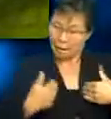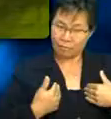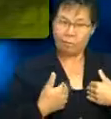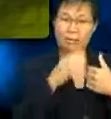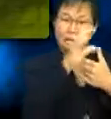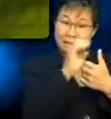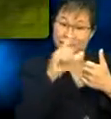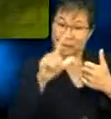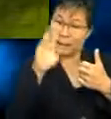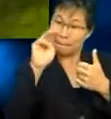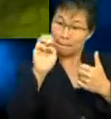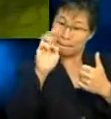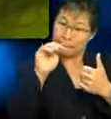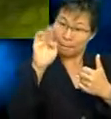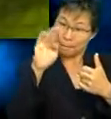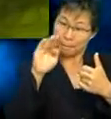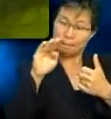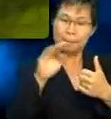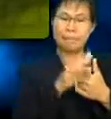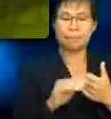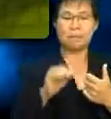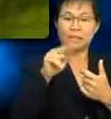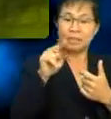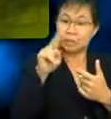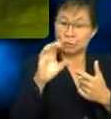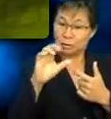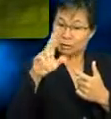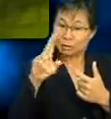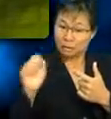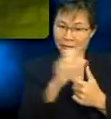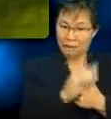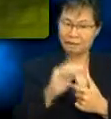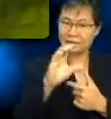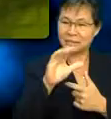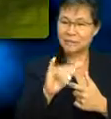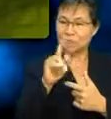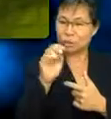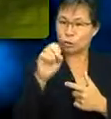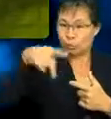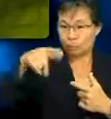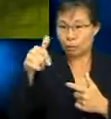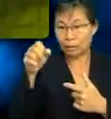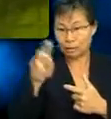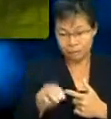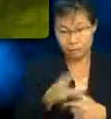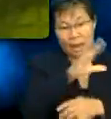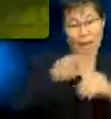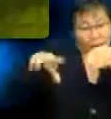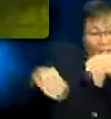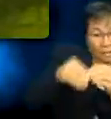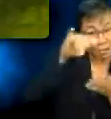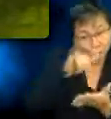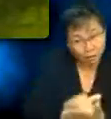has a cell membrane, a nucleus, and cytoplasm. In addition to